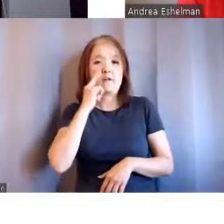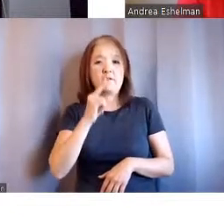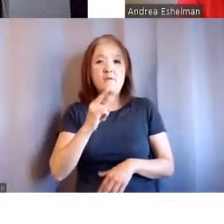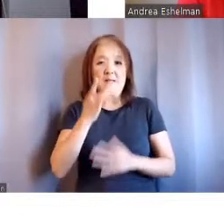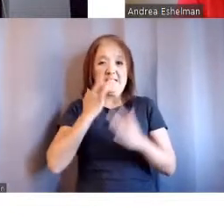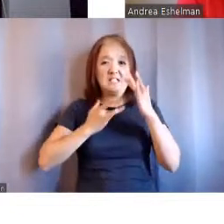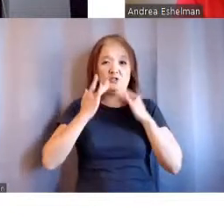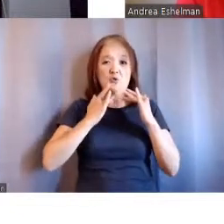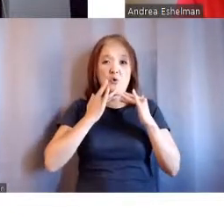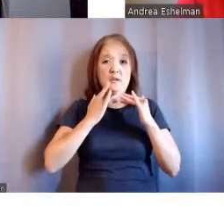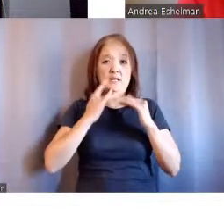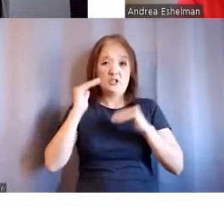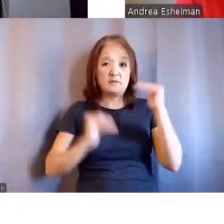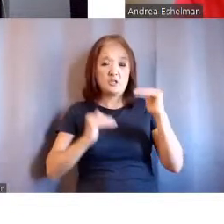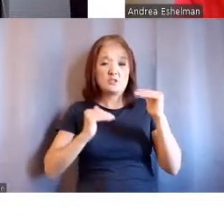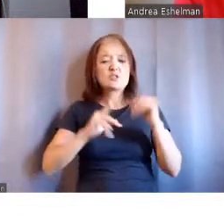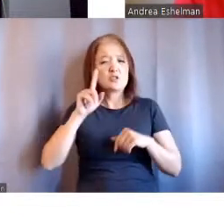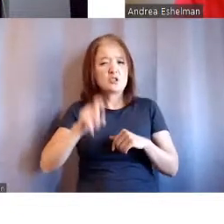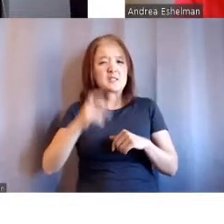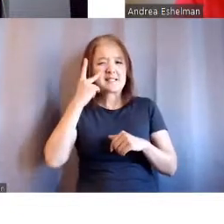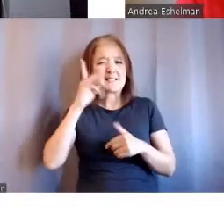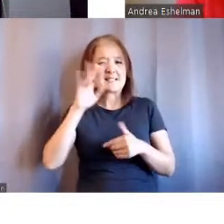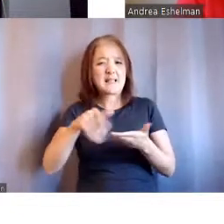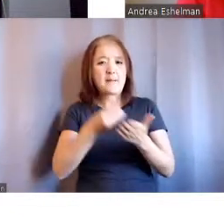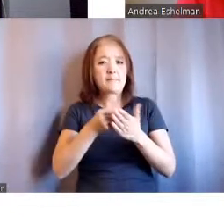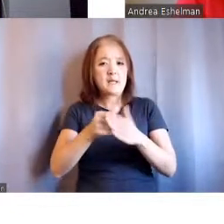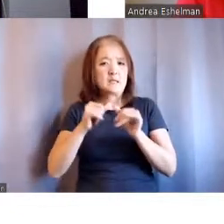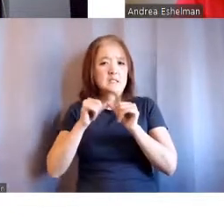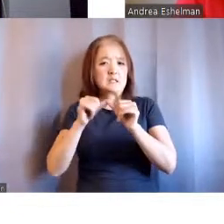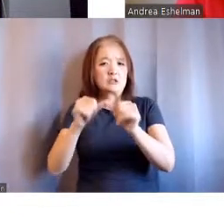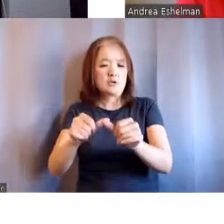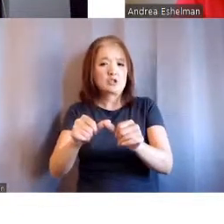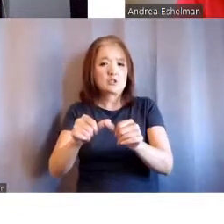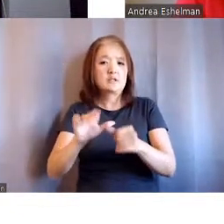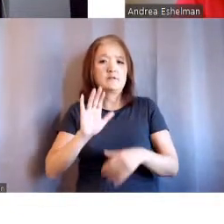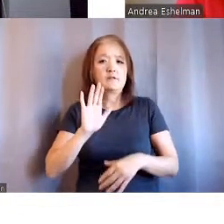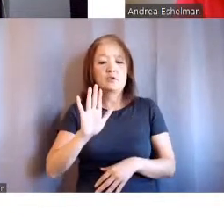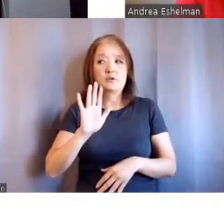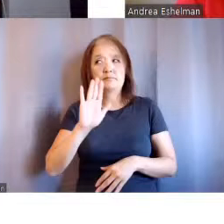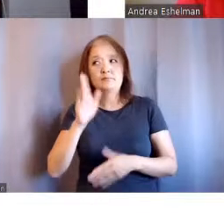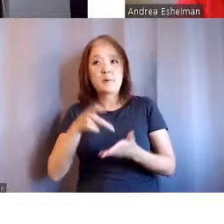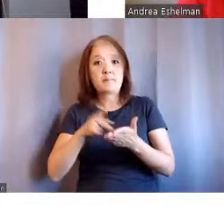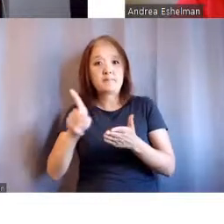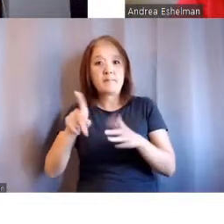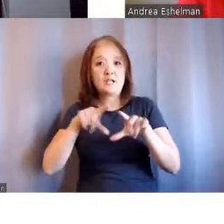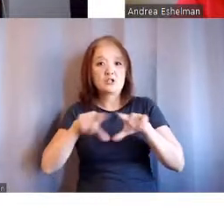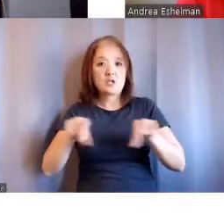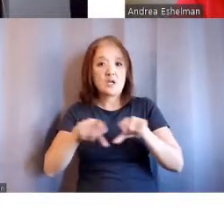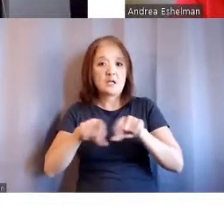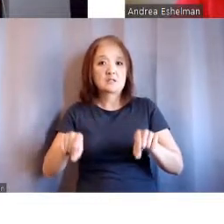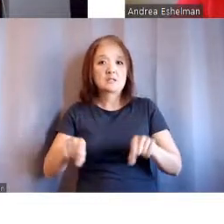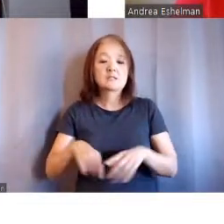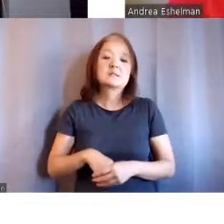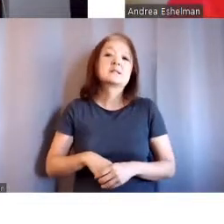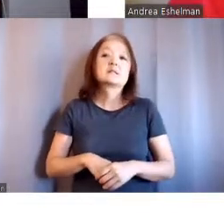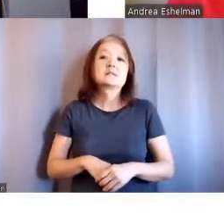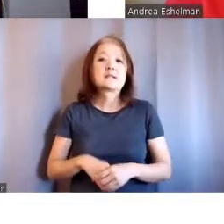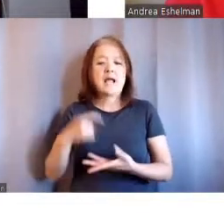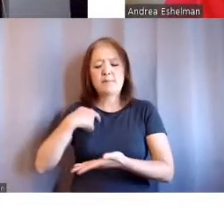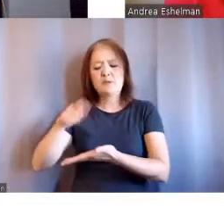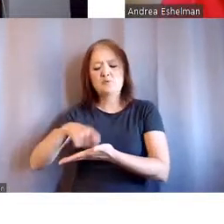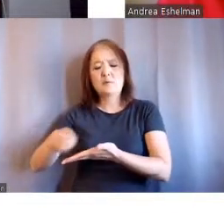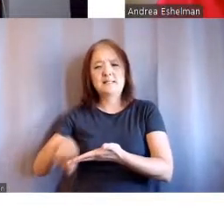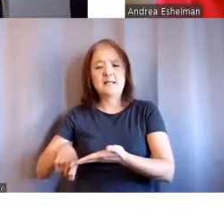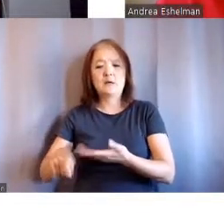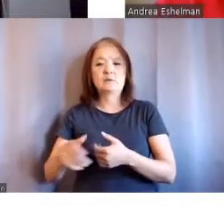see that amount of money through the duration of your paychecks. But I'm going to actually write that down. Maybe